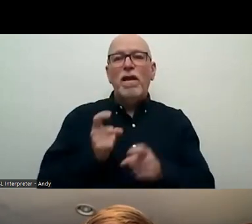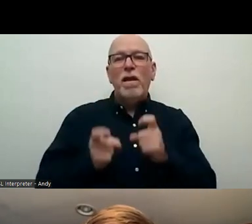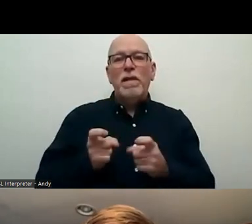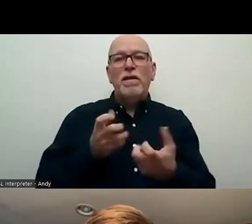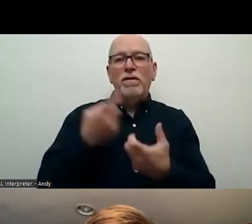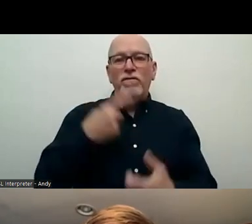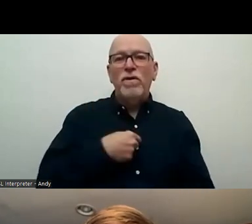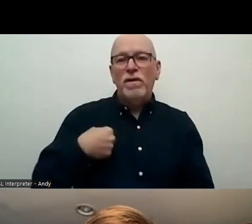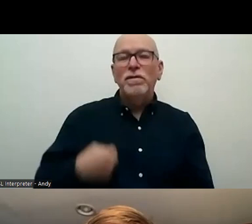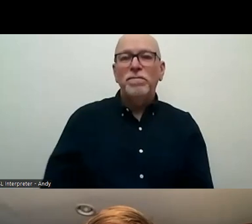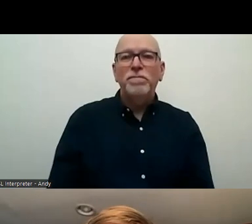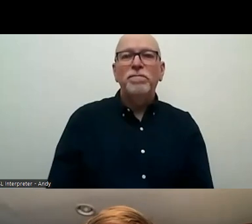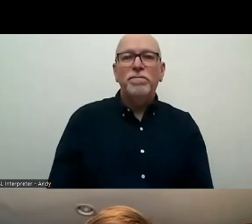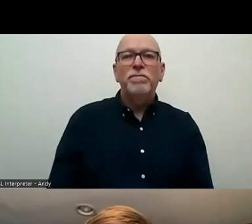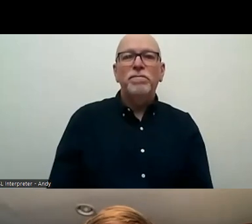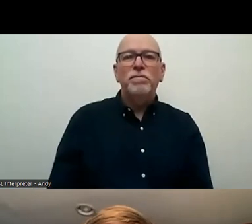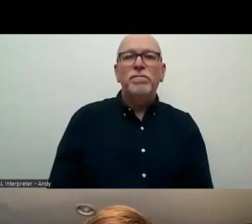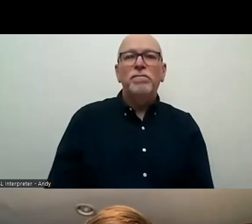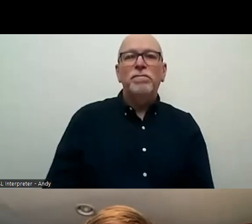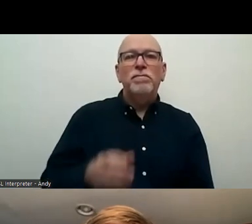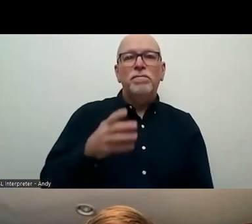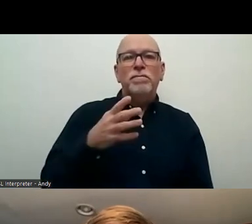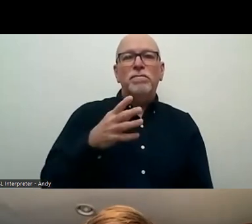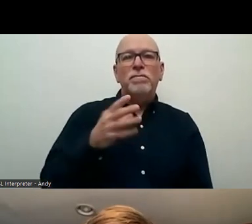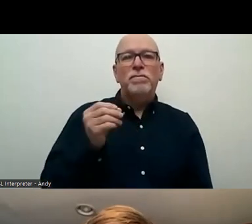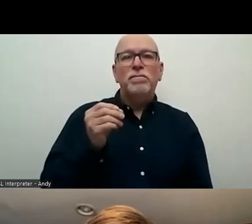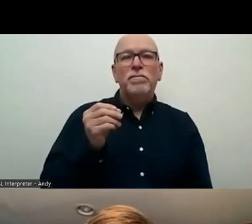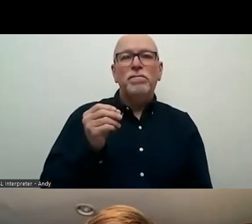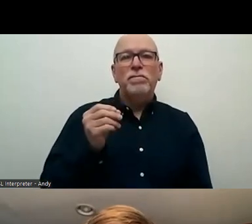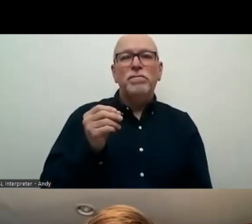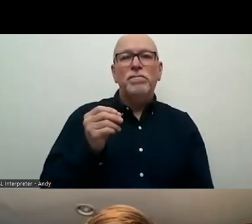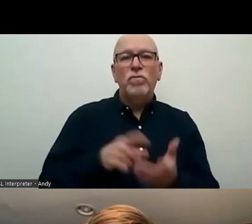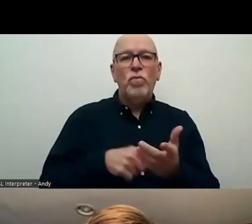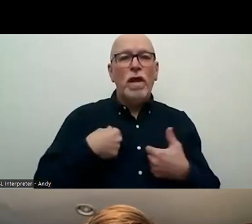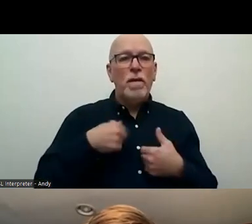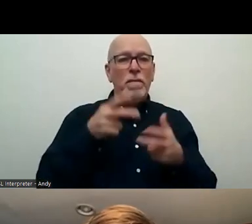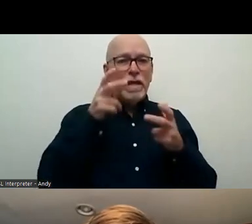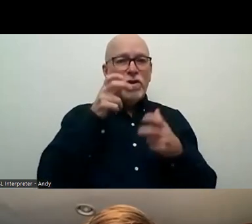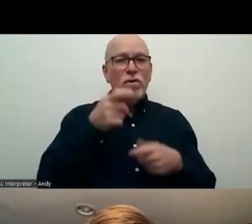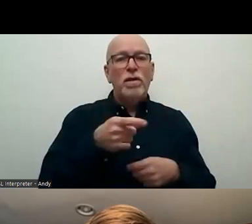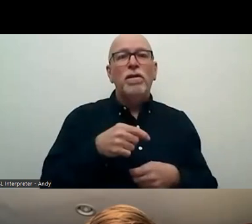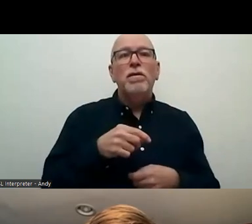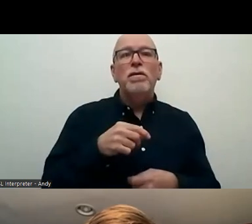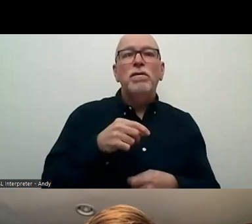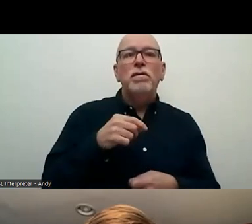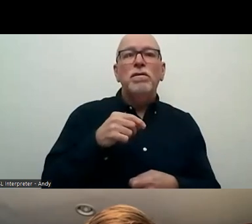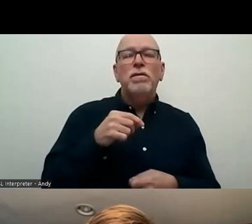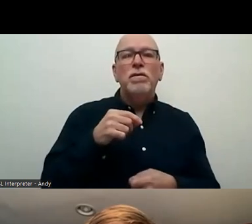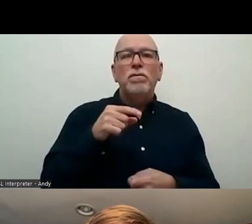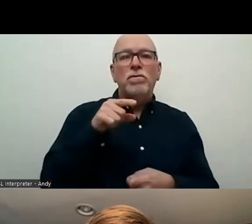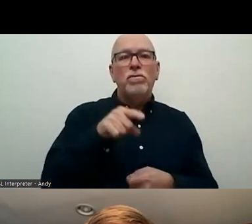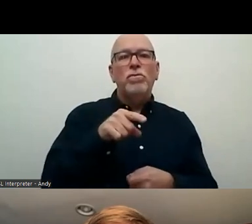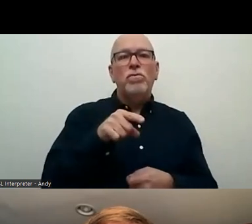for us and what i'm hearing is that